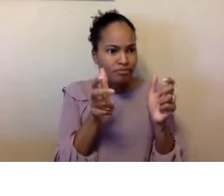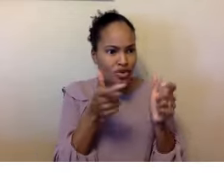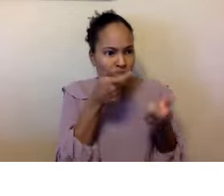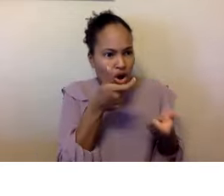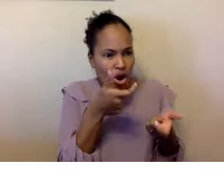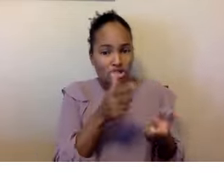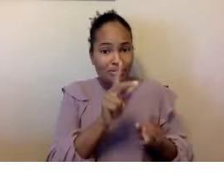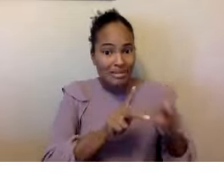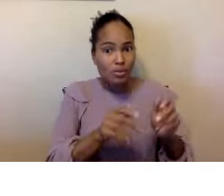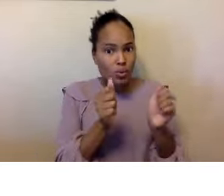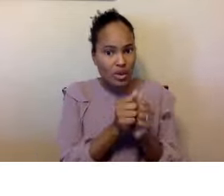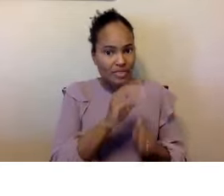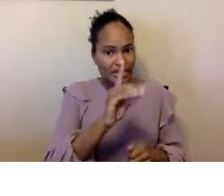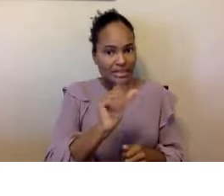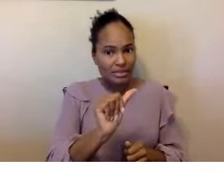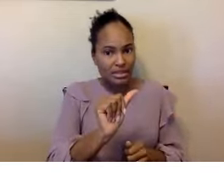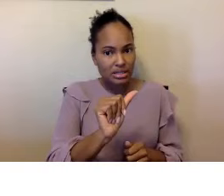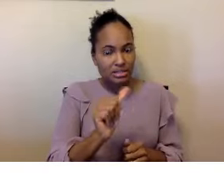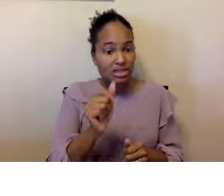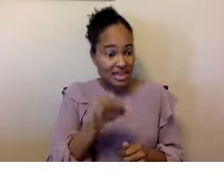issue with it.